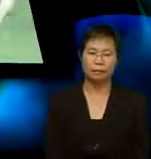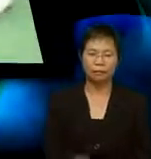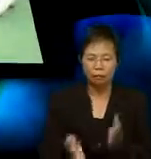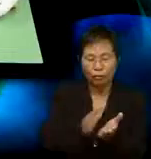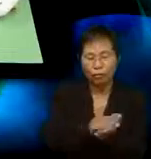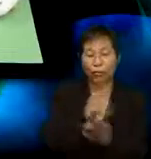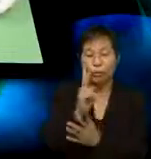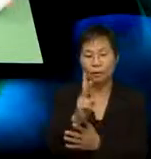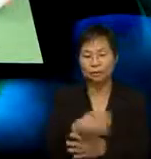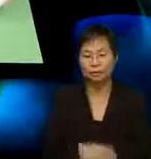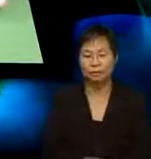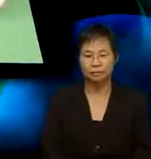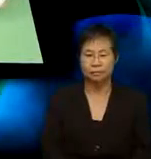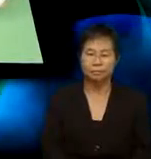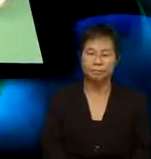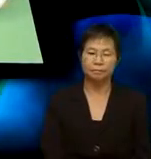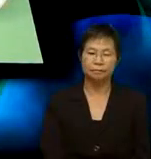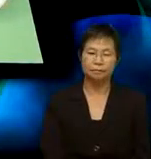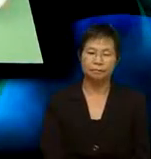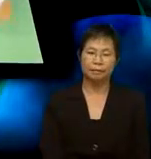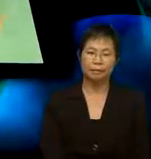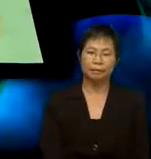Fold it twice.